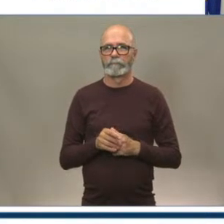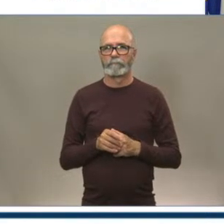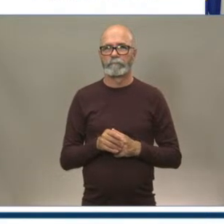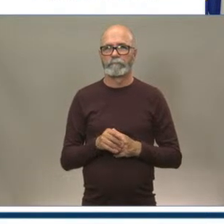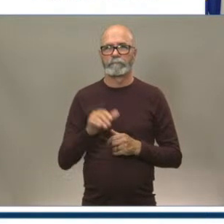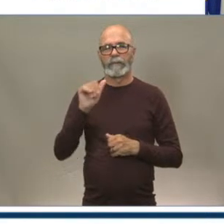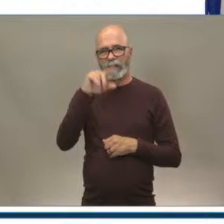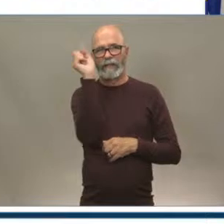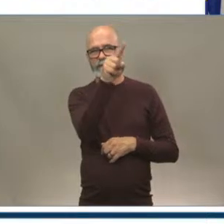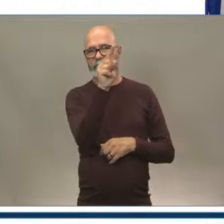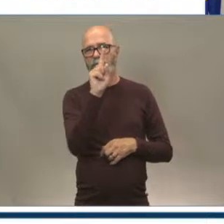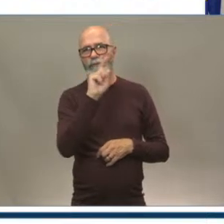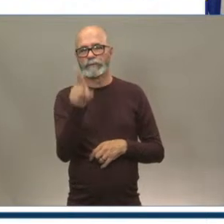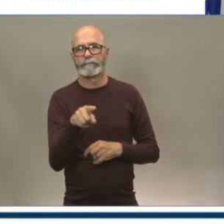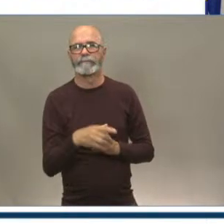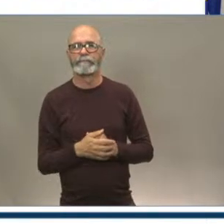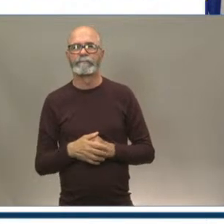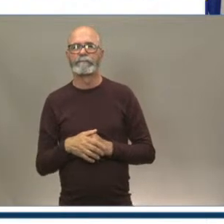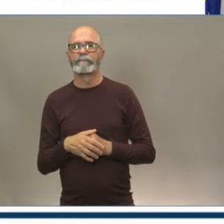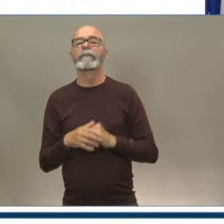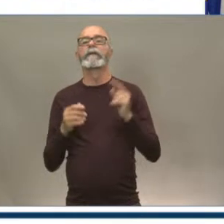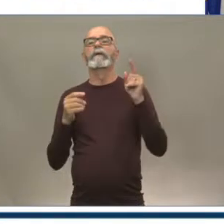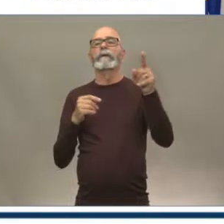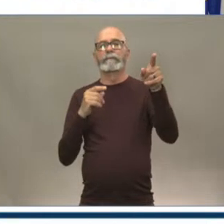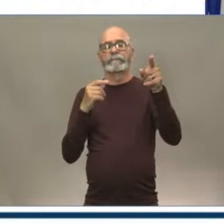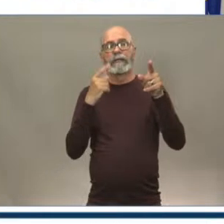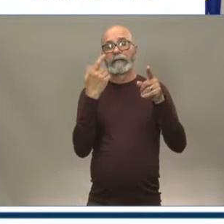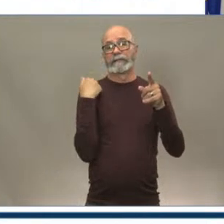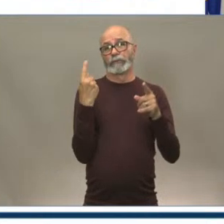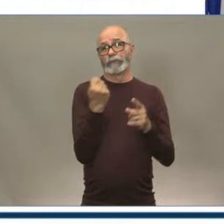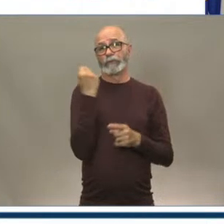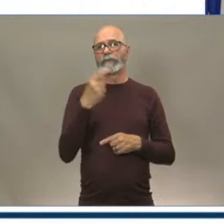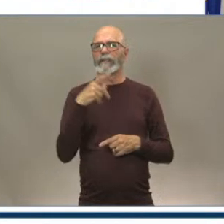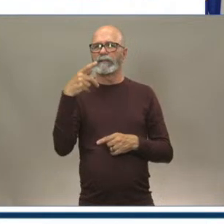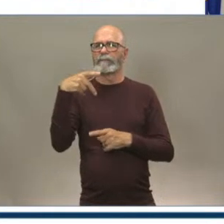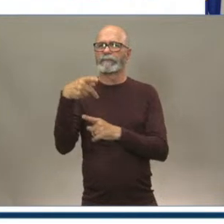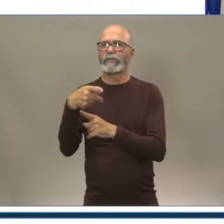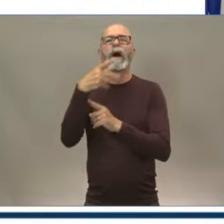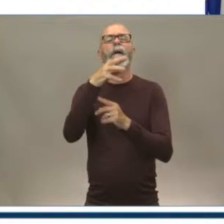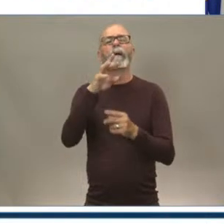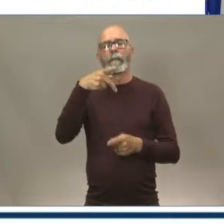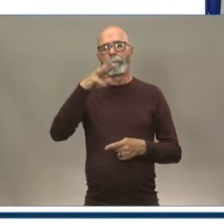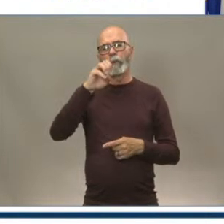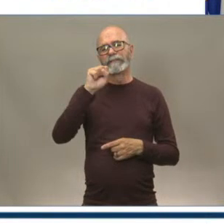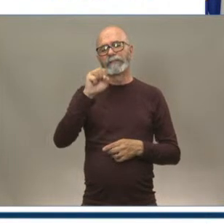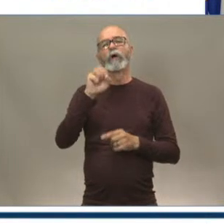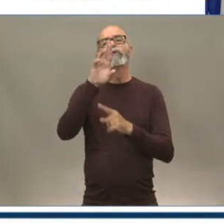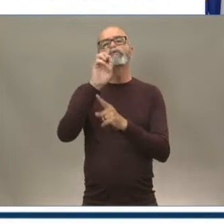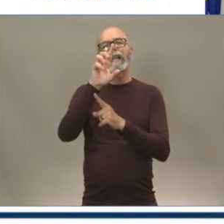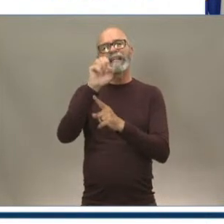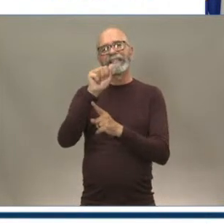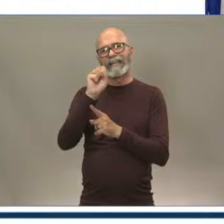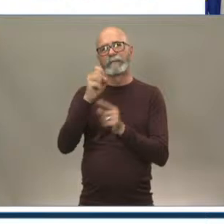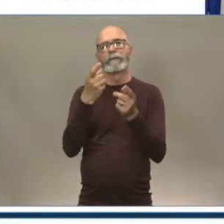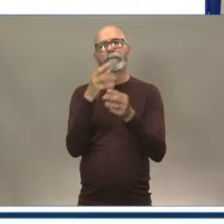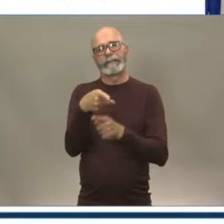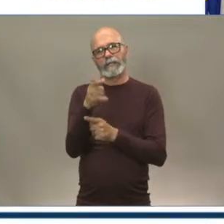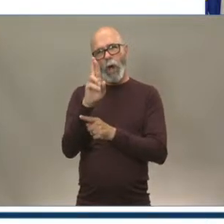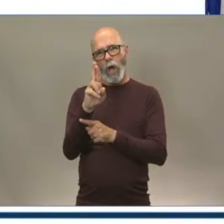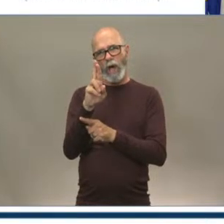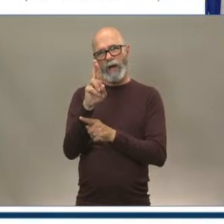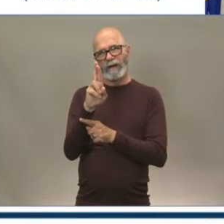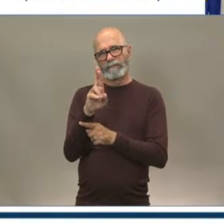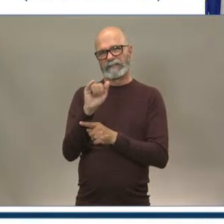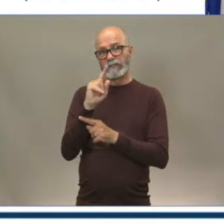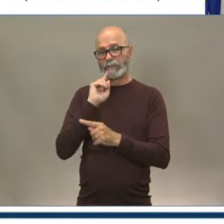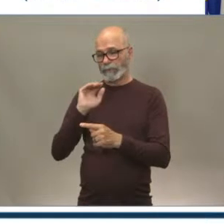press release issued warning the public about a positive test connected to Sarek. Then on Wednesday, media reported there was new cases in Richmond County. The